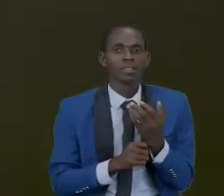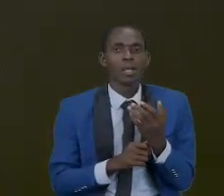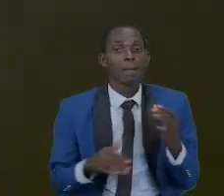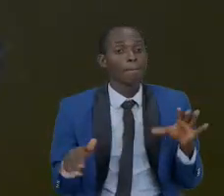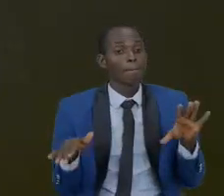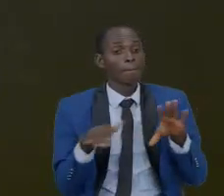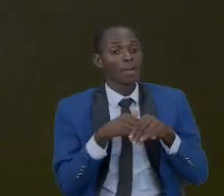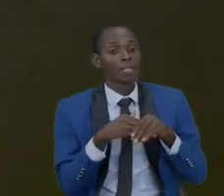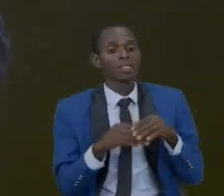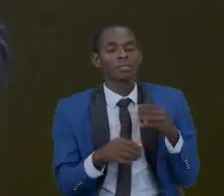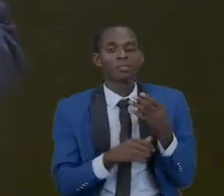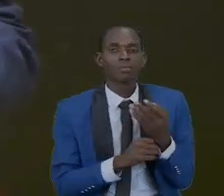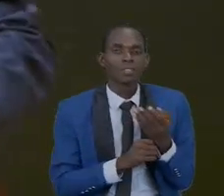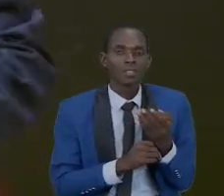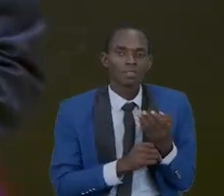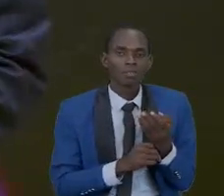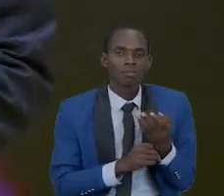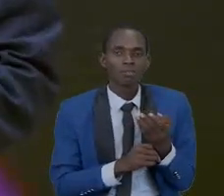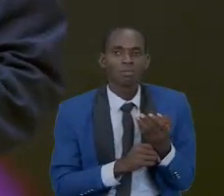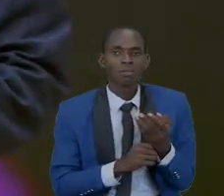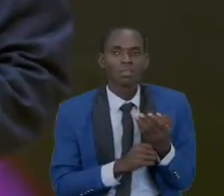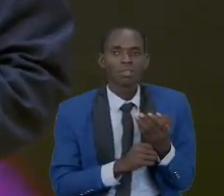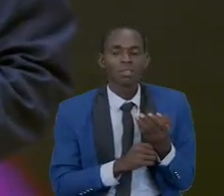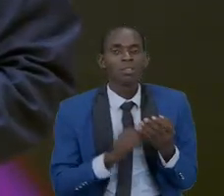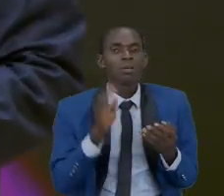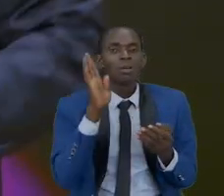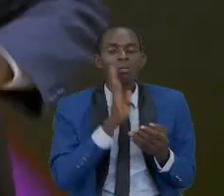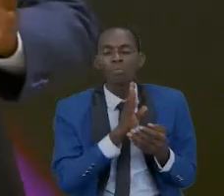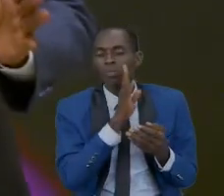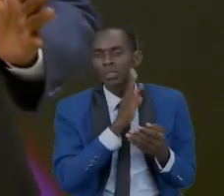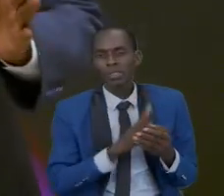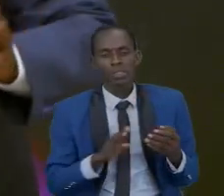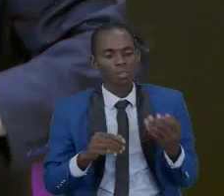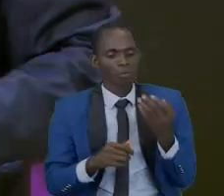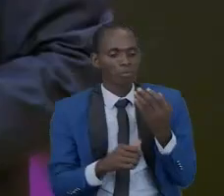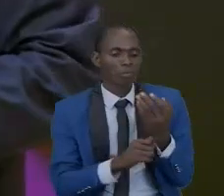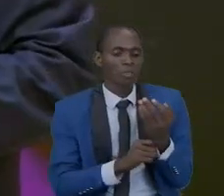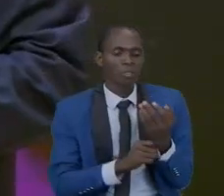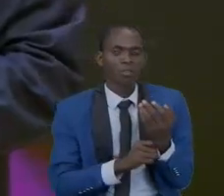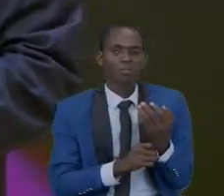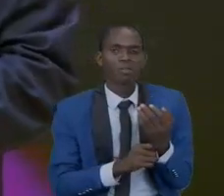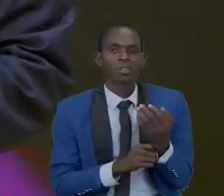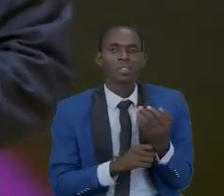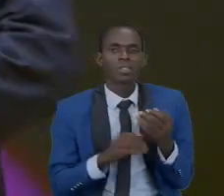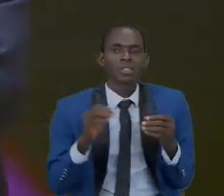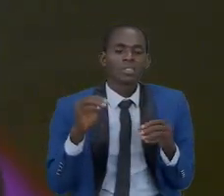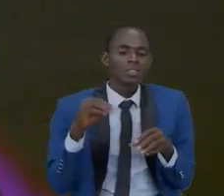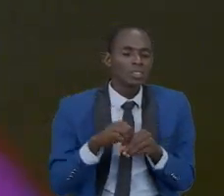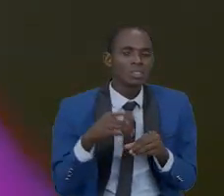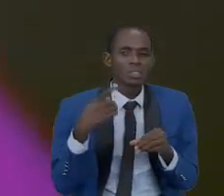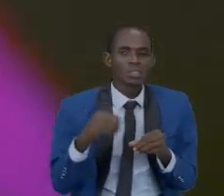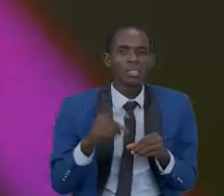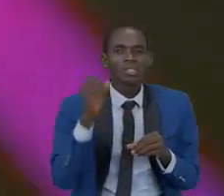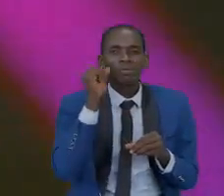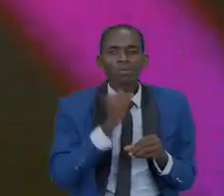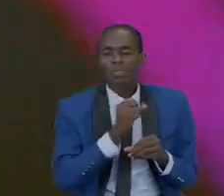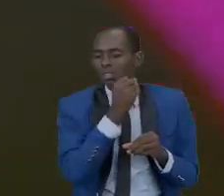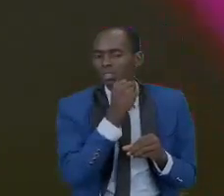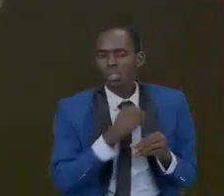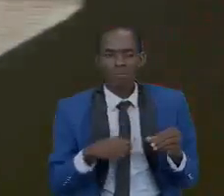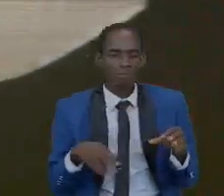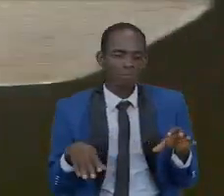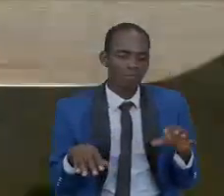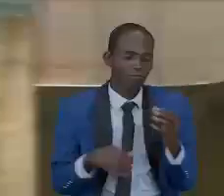flesh in the flesh but jealous flesh in the flesh sweetest flesh in the